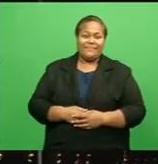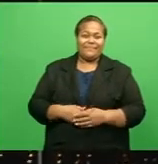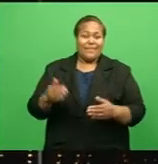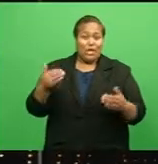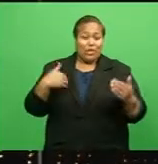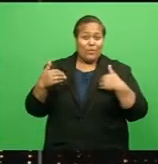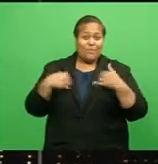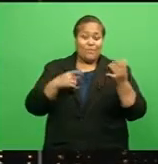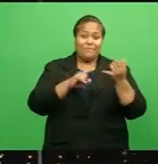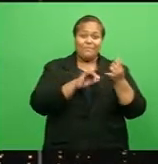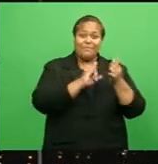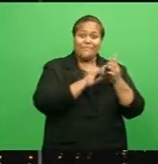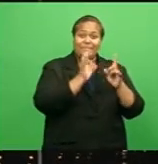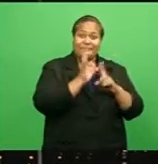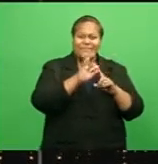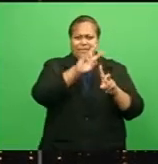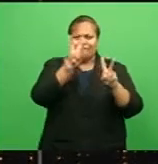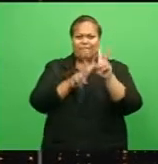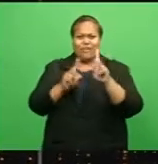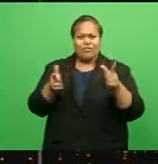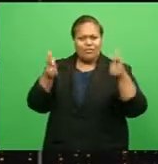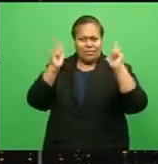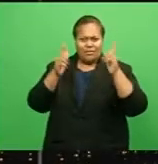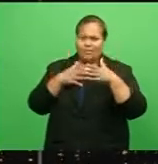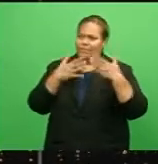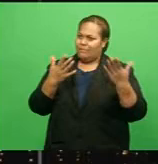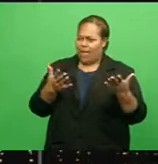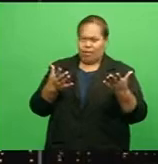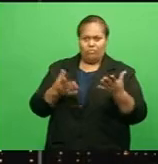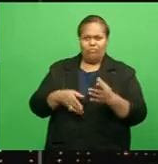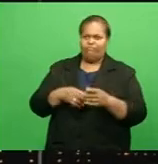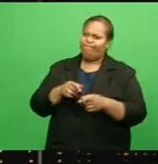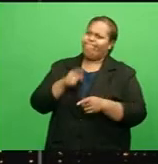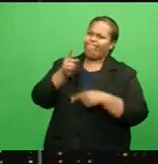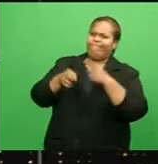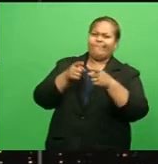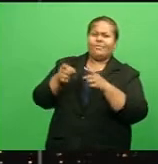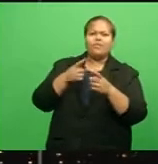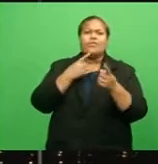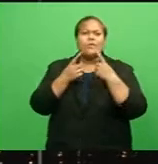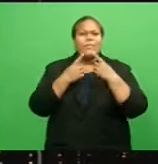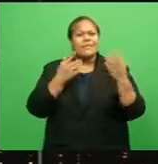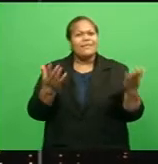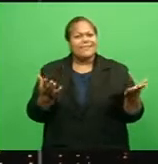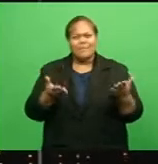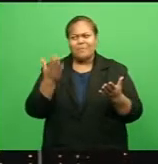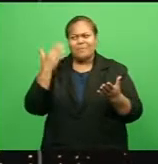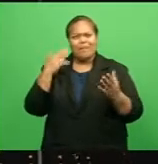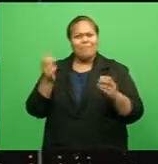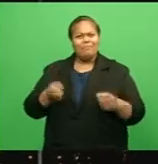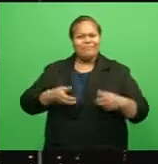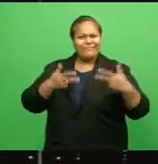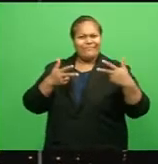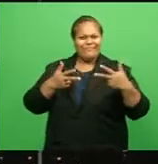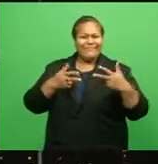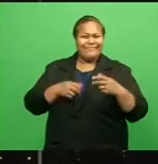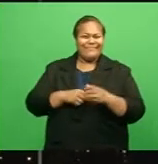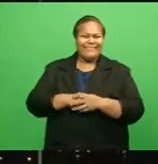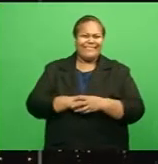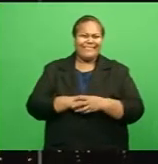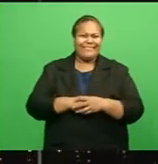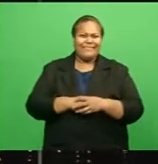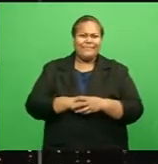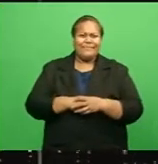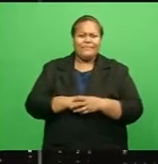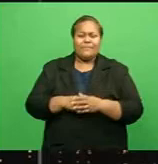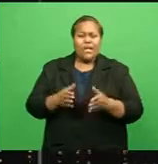Vice-Chancellor Professor AHLUWALIA has been called out for his comments during a recent press conference. He had stated that the restructure of USP has